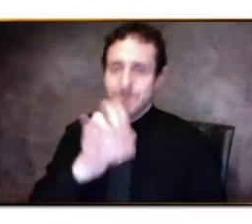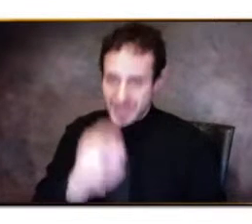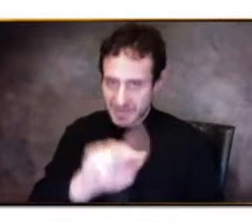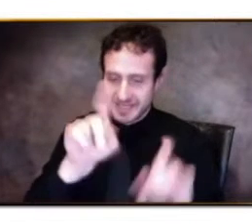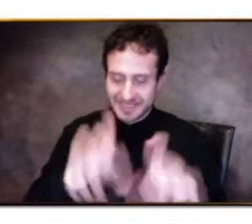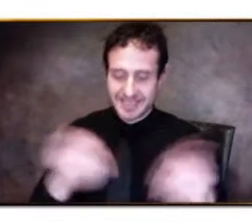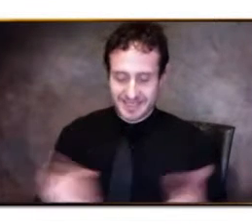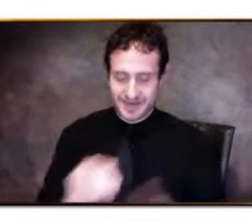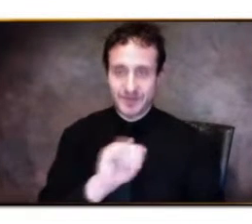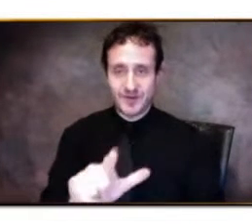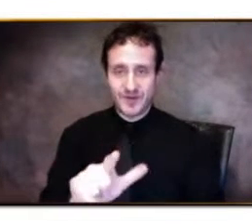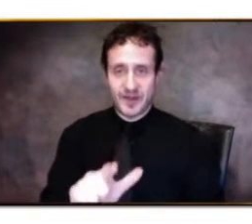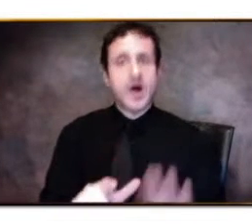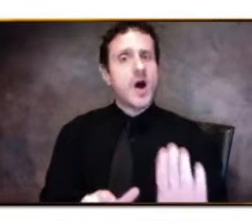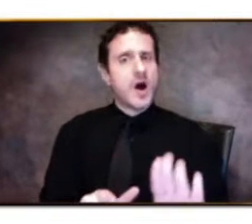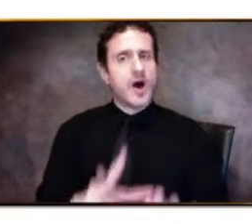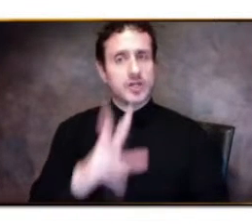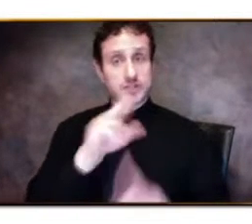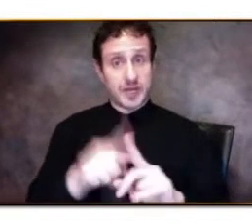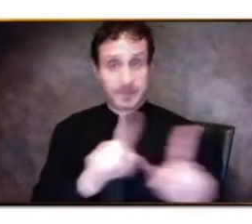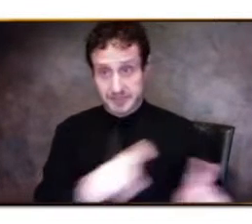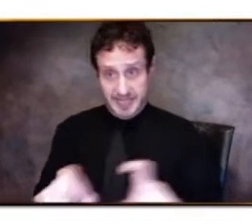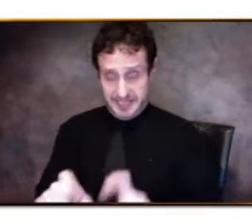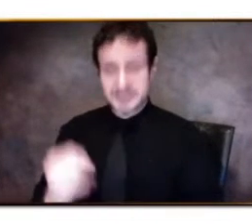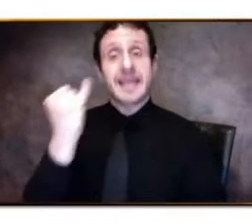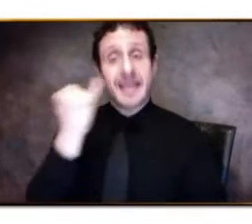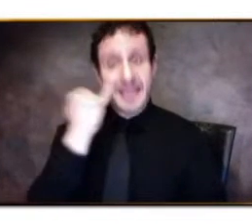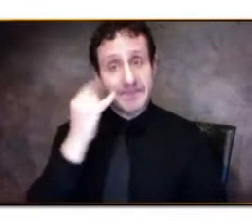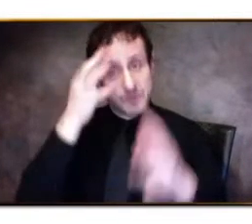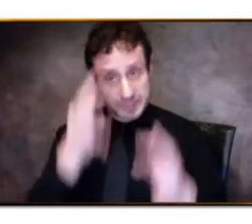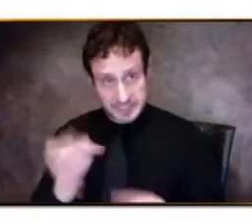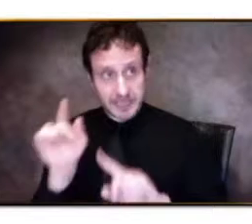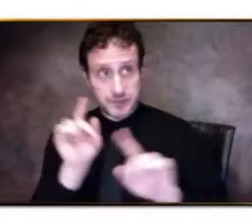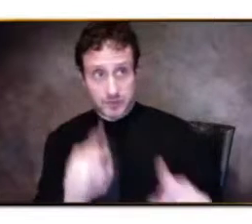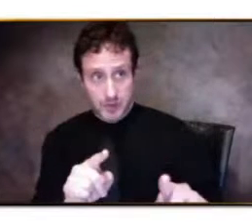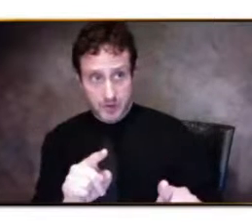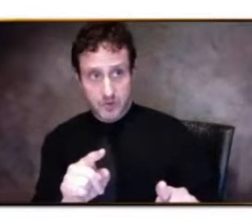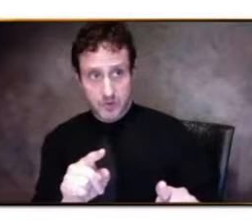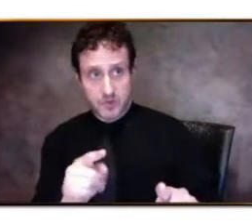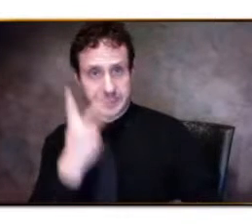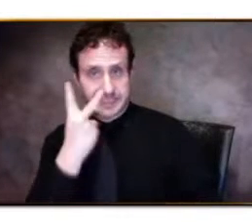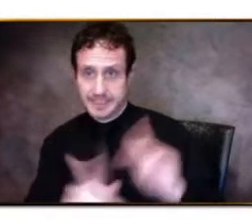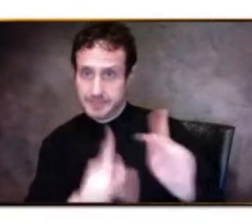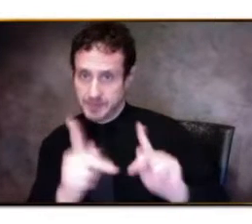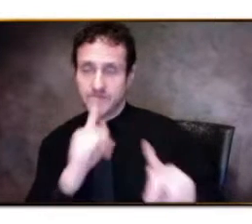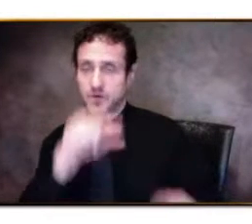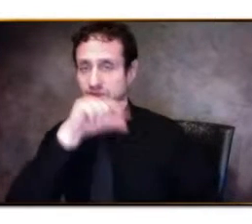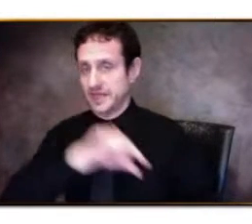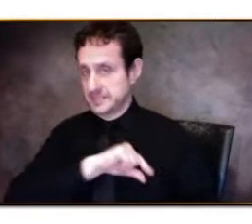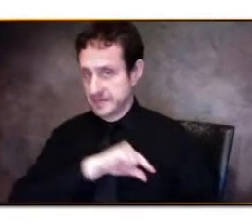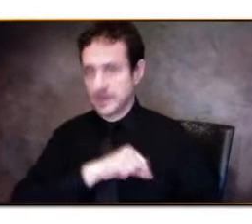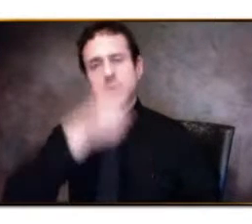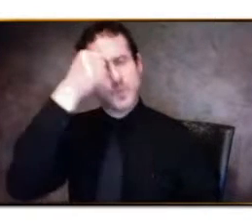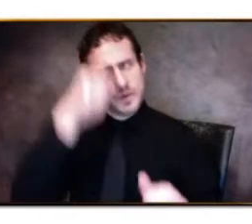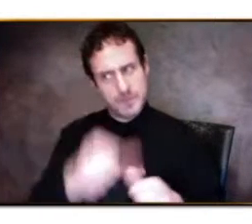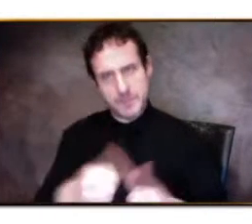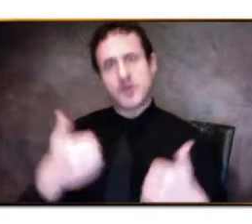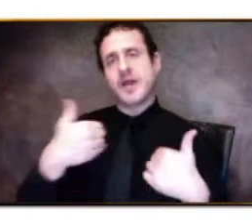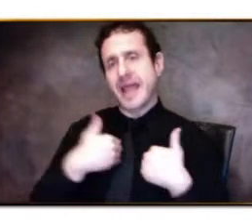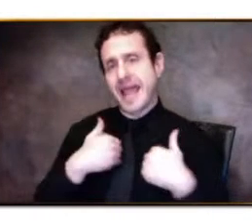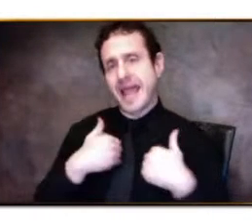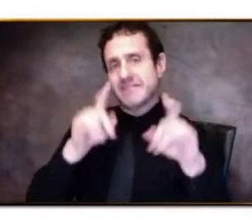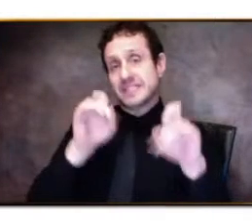of testing, if you do gather for the Thanksgiving holiday, remember to get tested